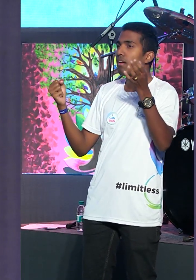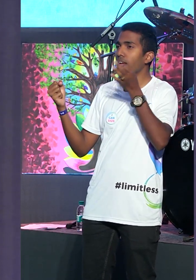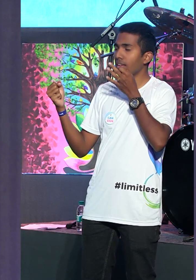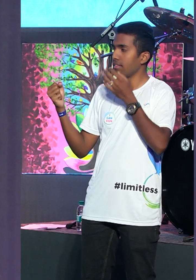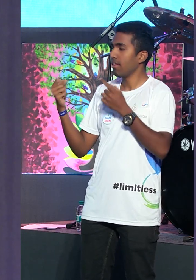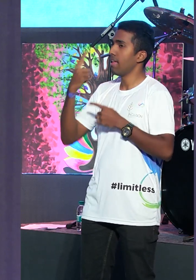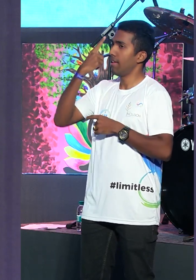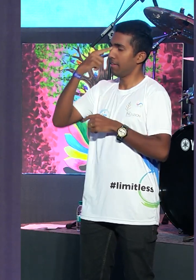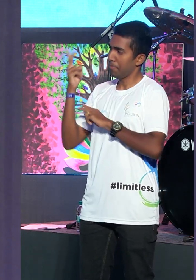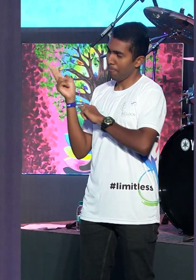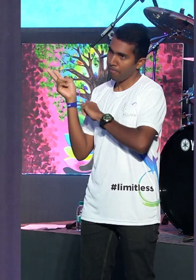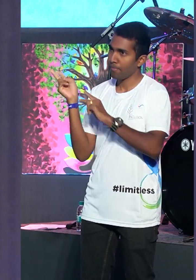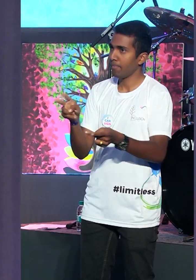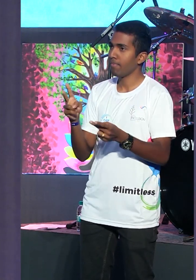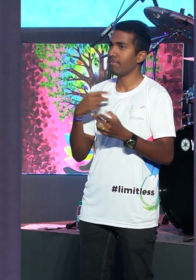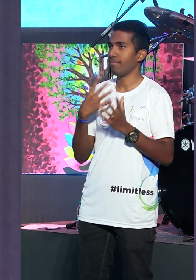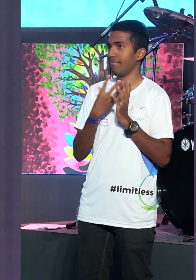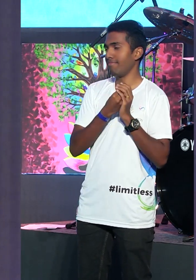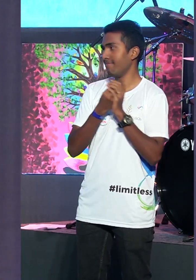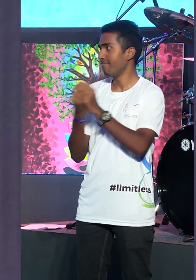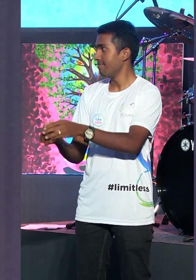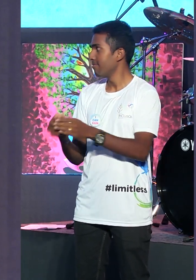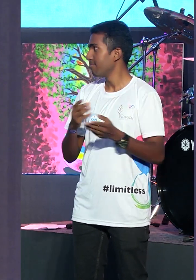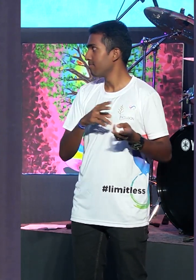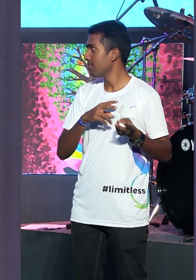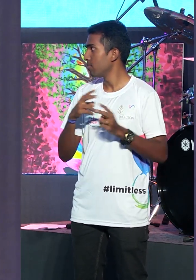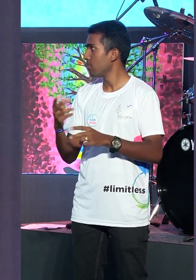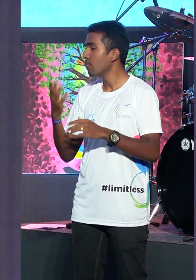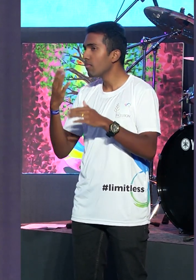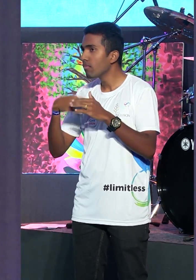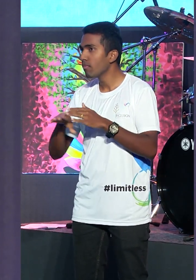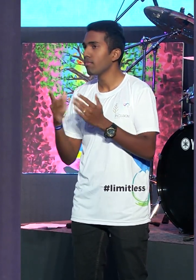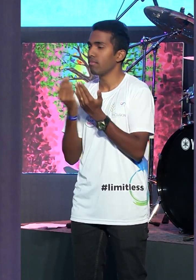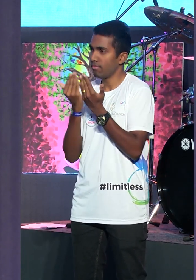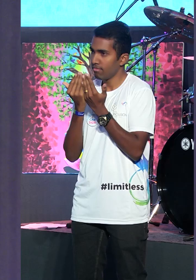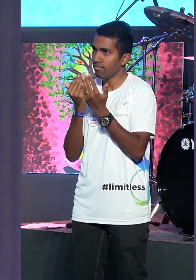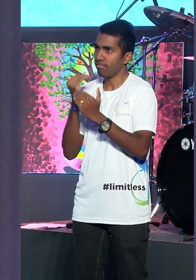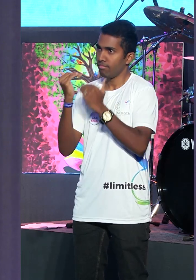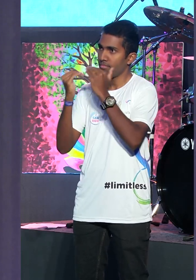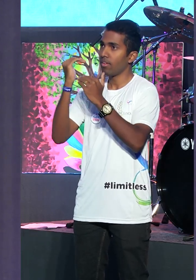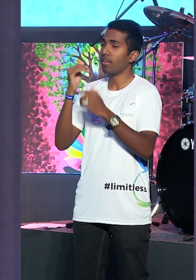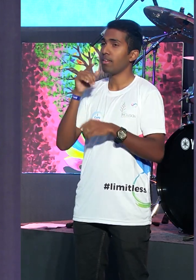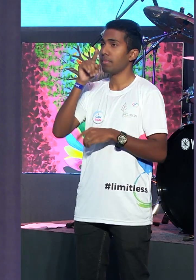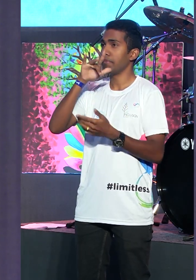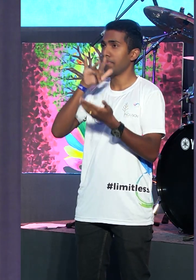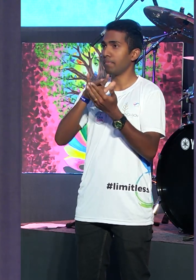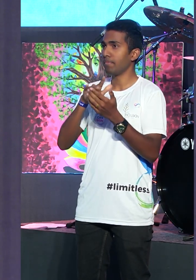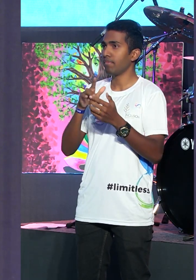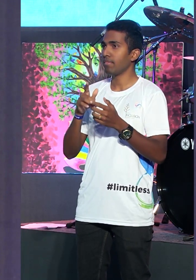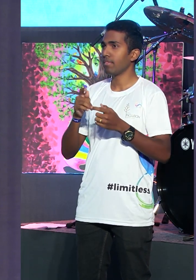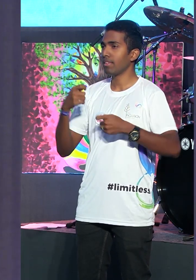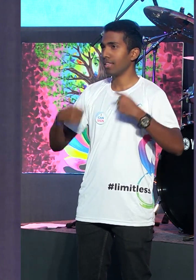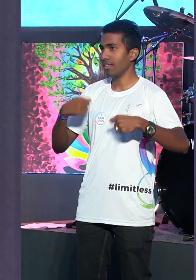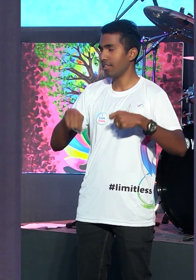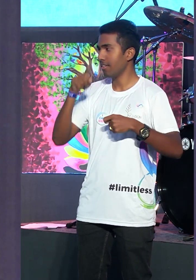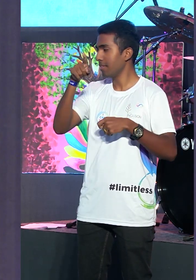where I did the theory and internship course. I completed the course and internship from that institute and joined Enable India for the Autism